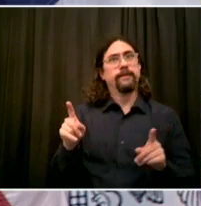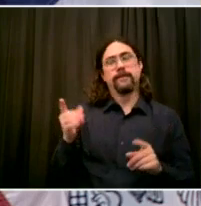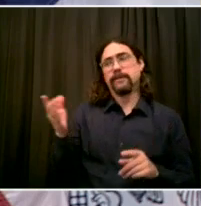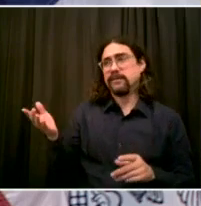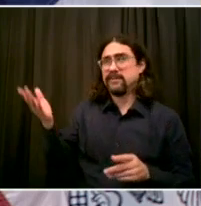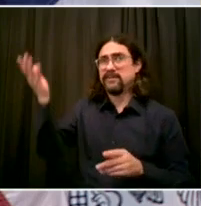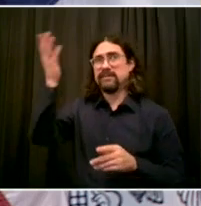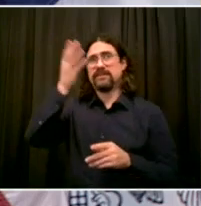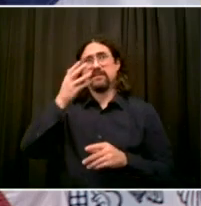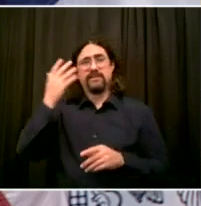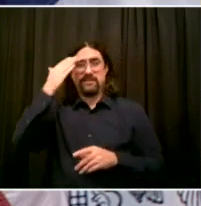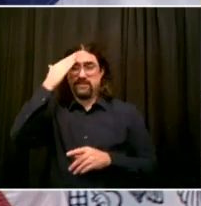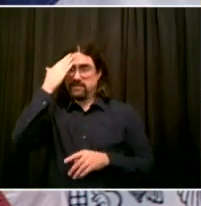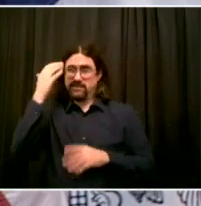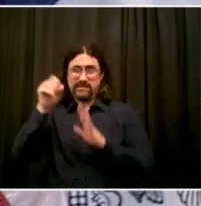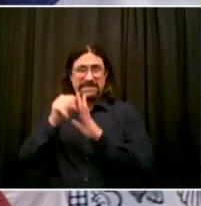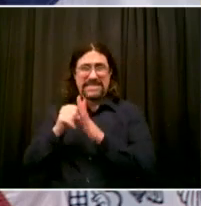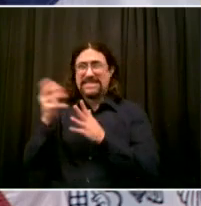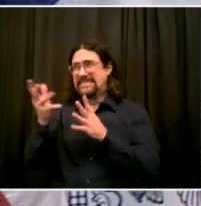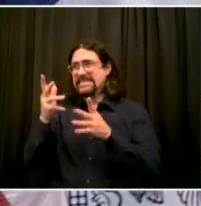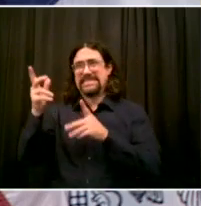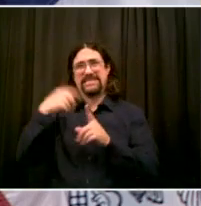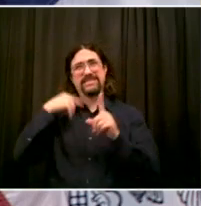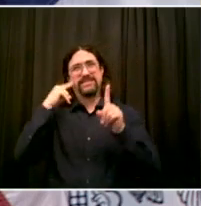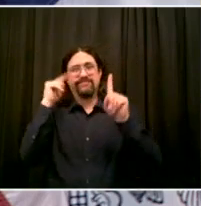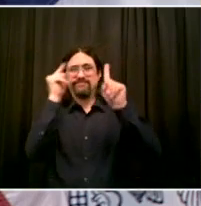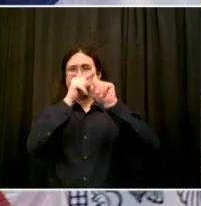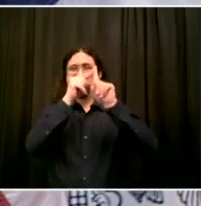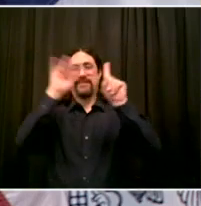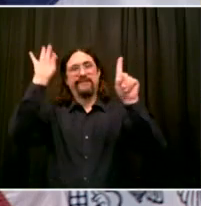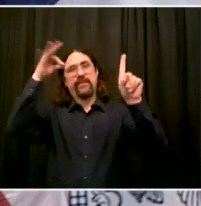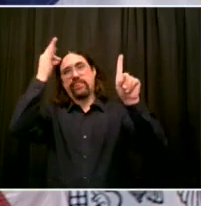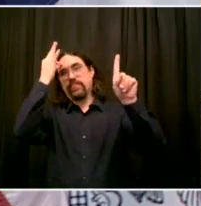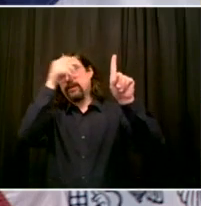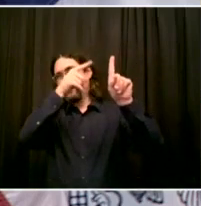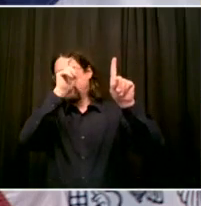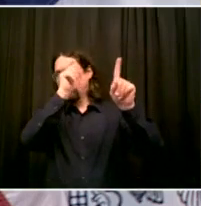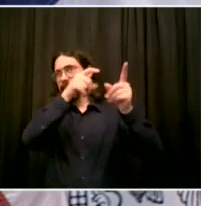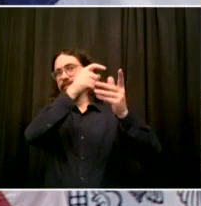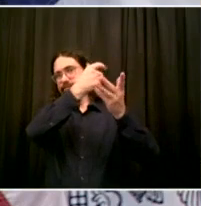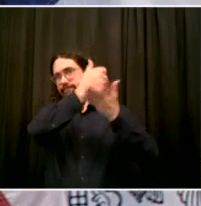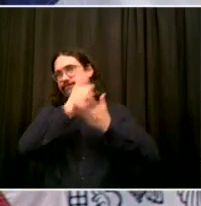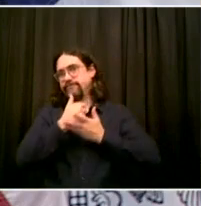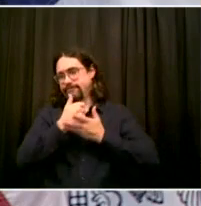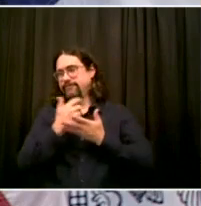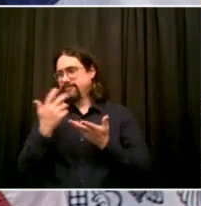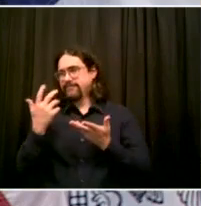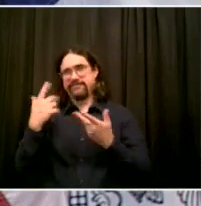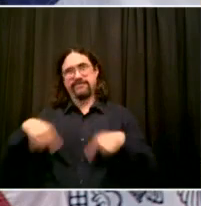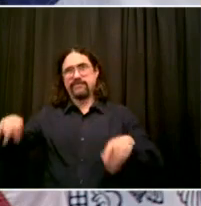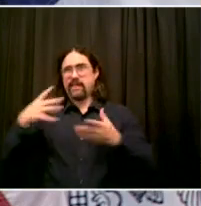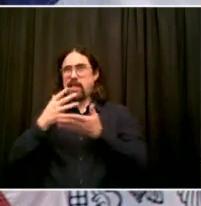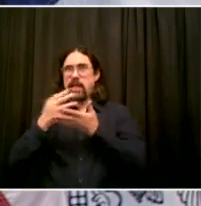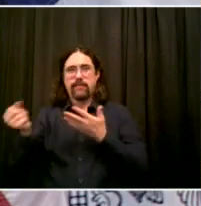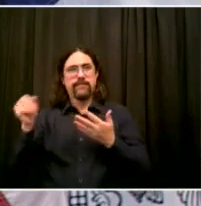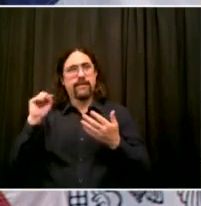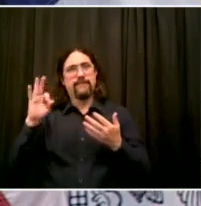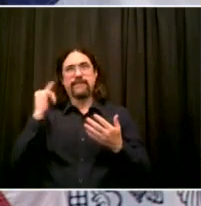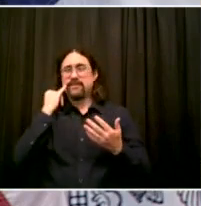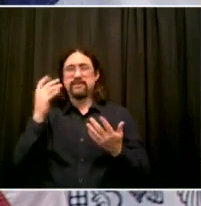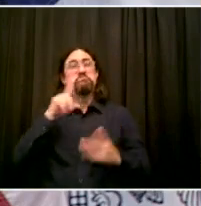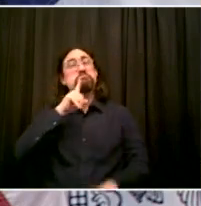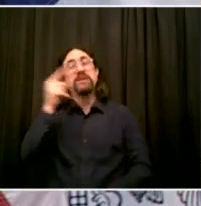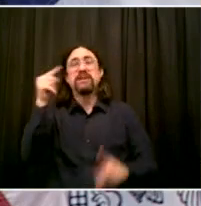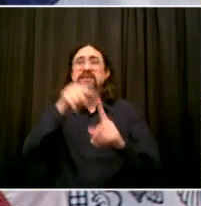it. I am having a conversation with federal officials today to try and continue to push the stimulus effort. But